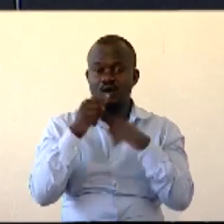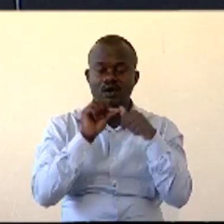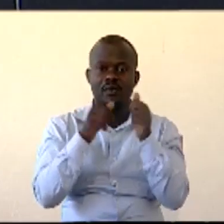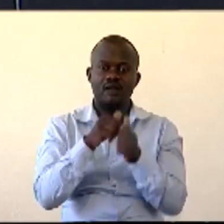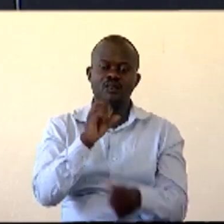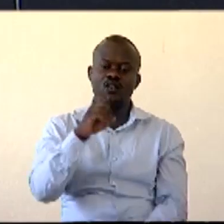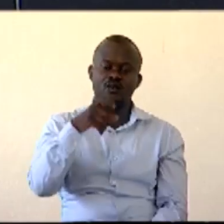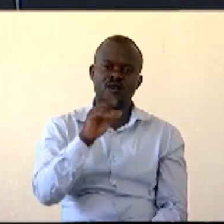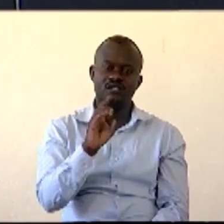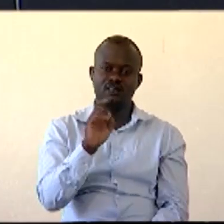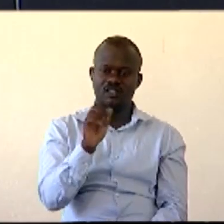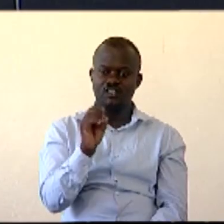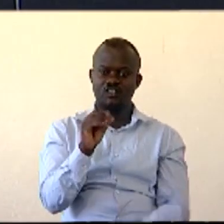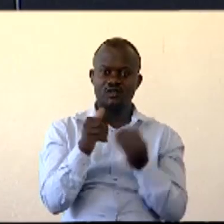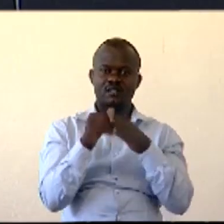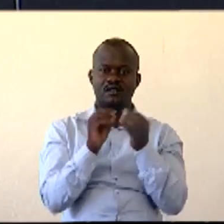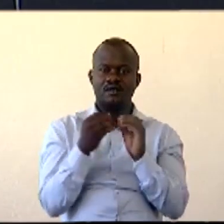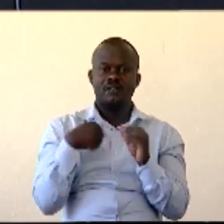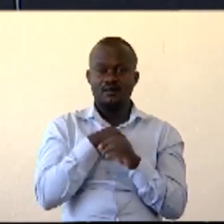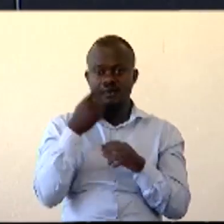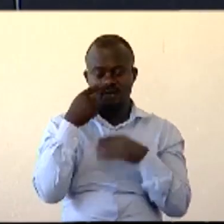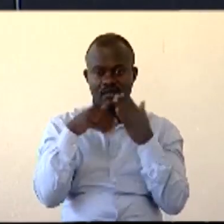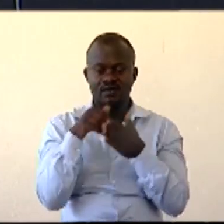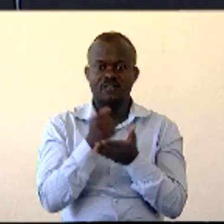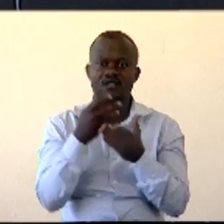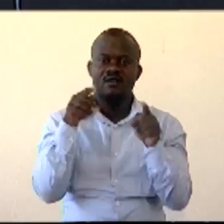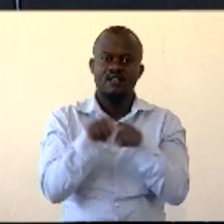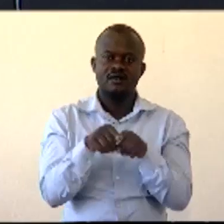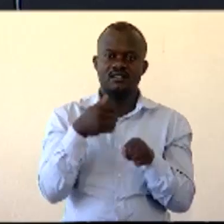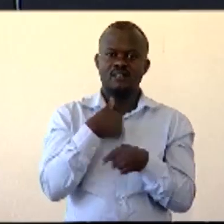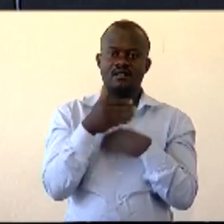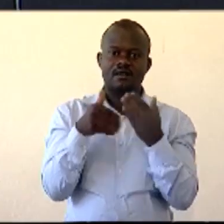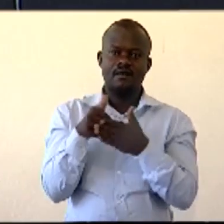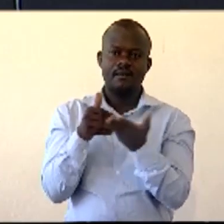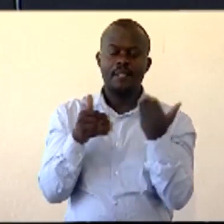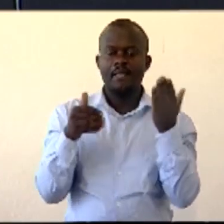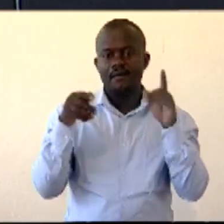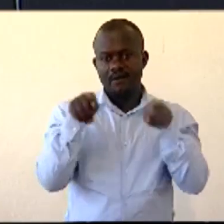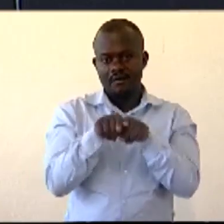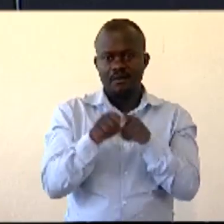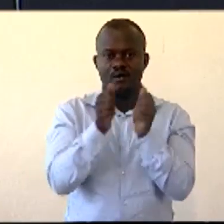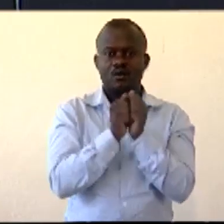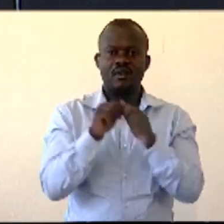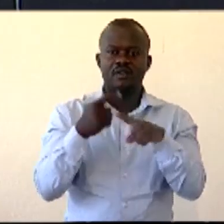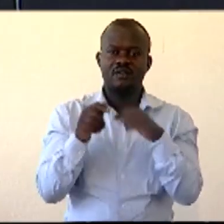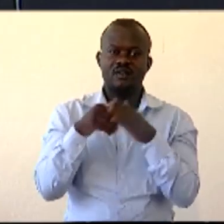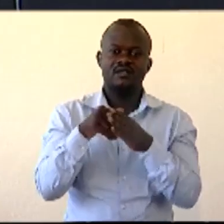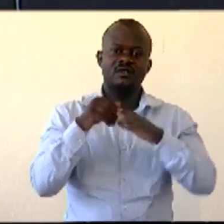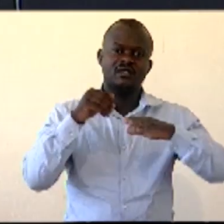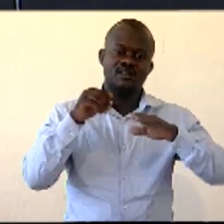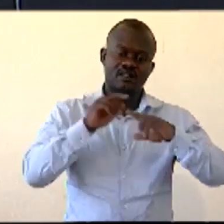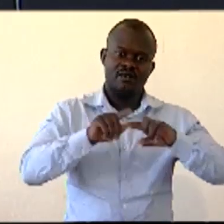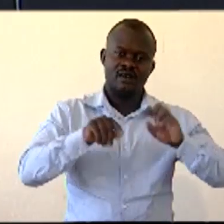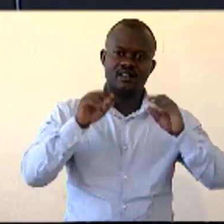can simplify this one as various because the word variance is common, with the different variance